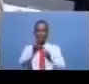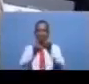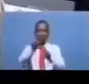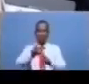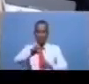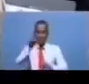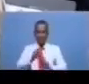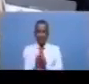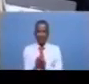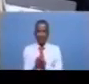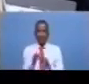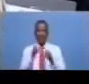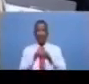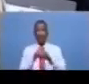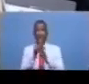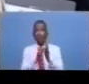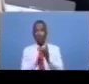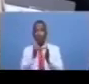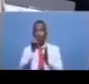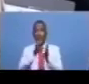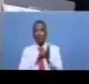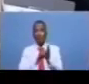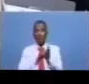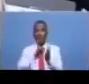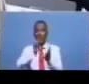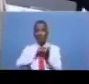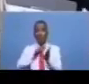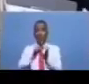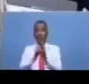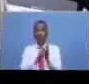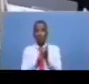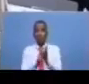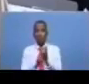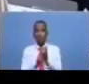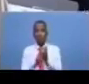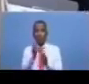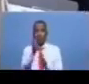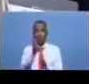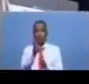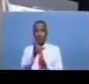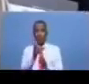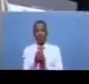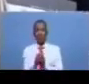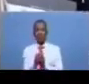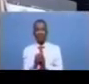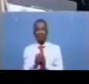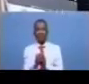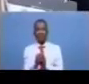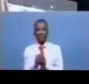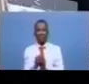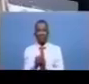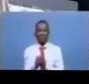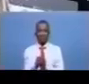conclusively under Section 26, because under Section 26 and 24 of the Evidence Act, she has put herself under a conclusive